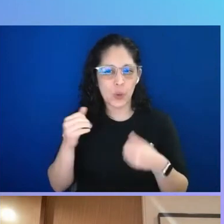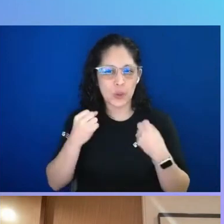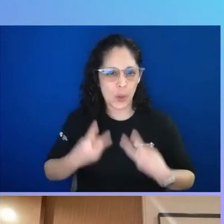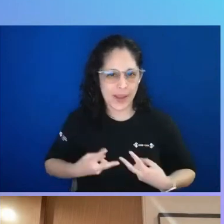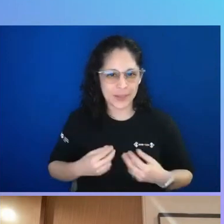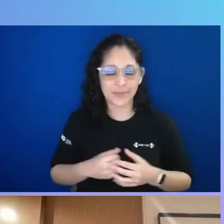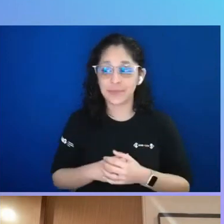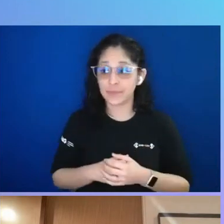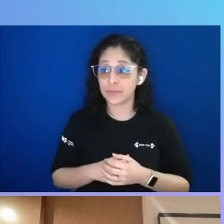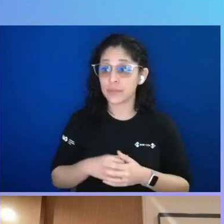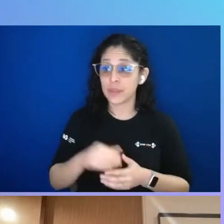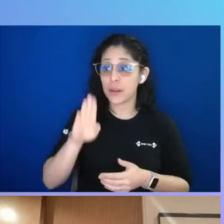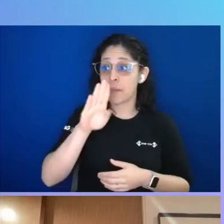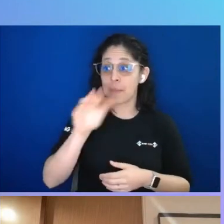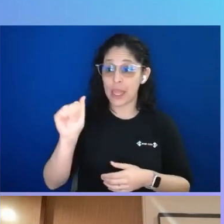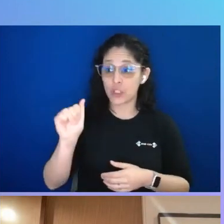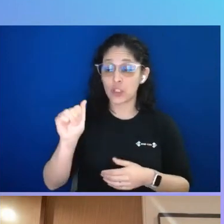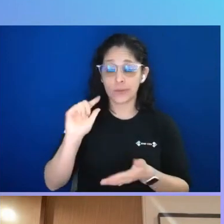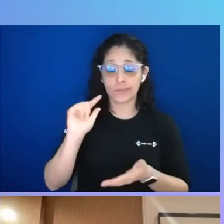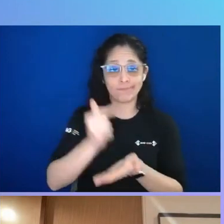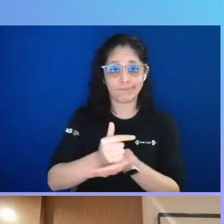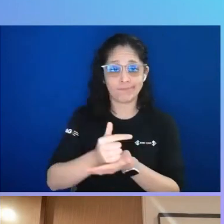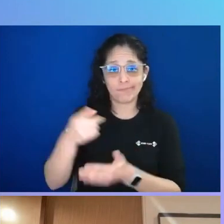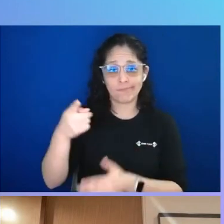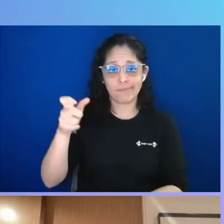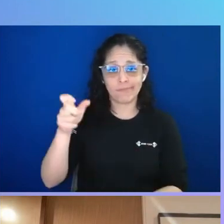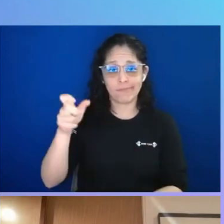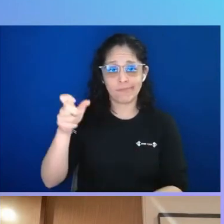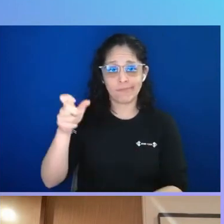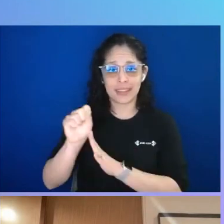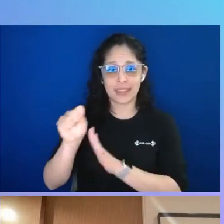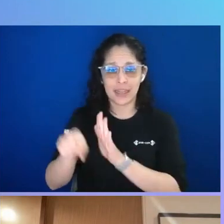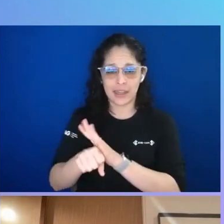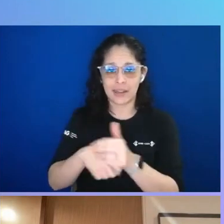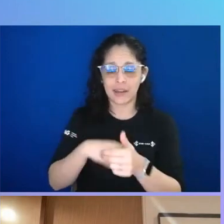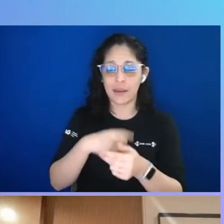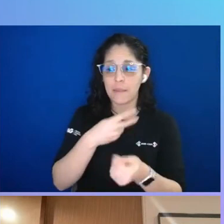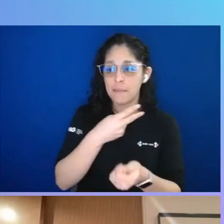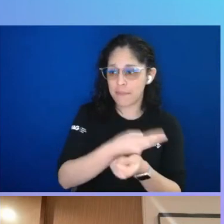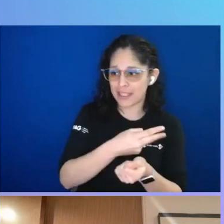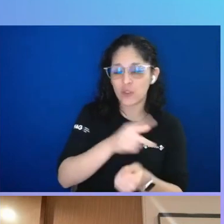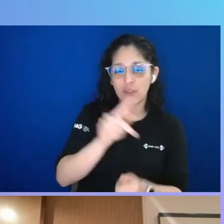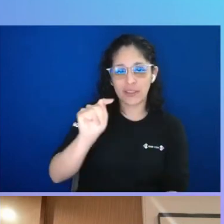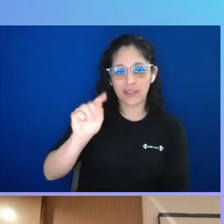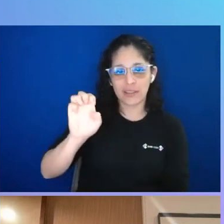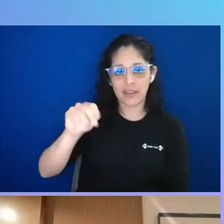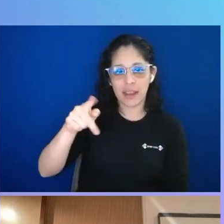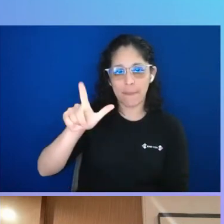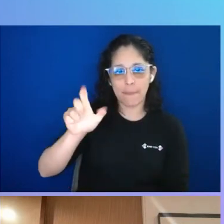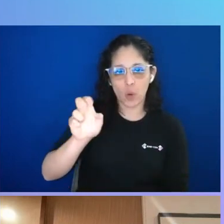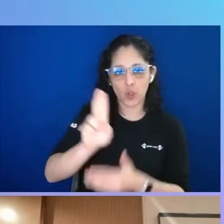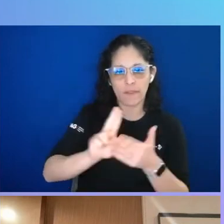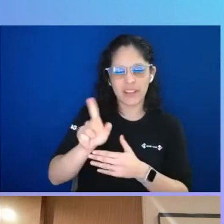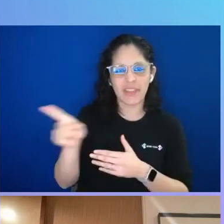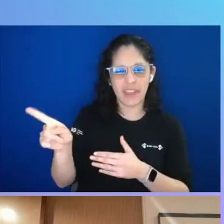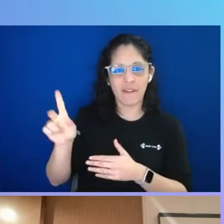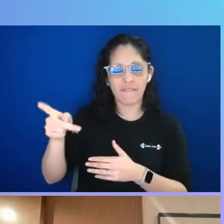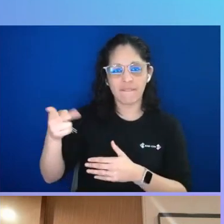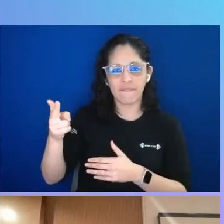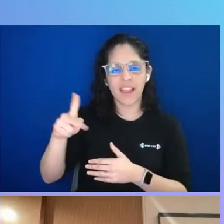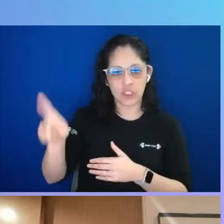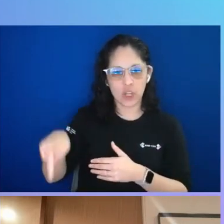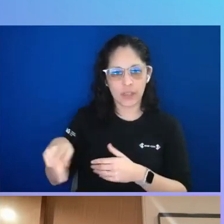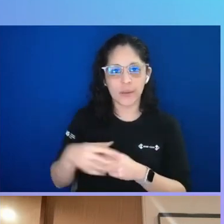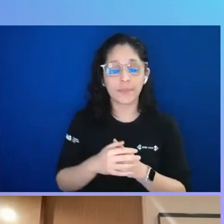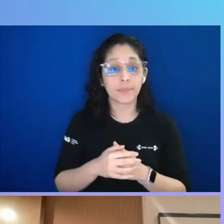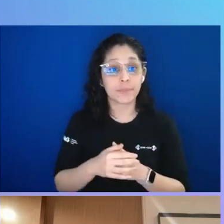at Penn State University and my master's at Temple University in Philadelphia. And my claim to fame is that I was hired as